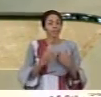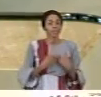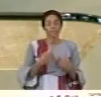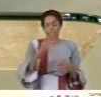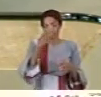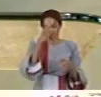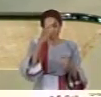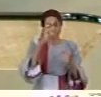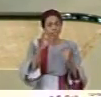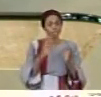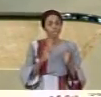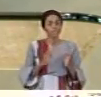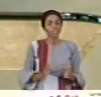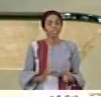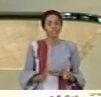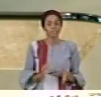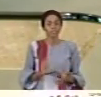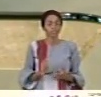I have